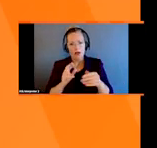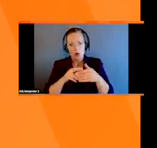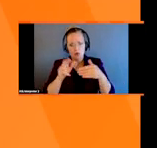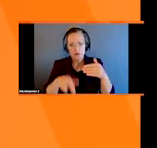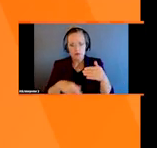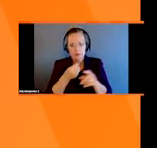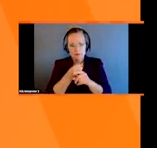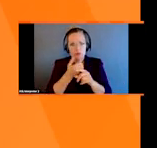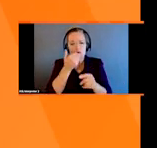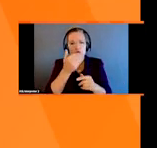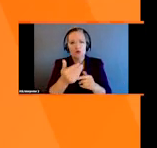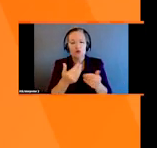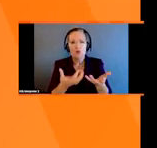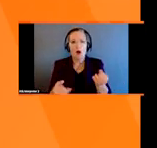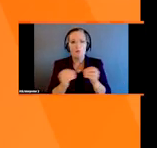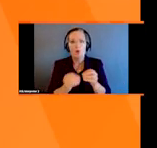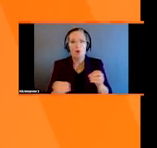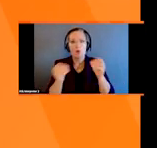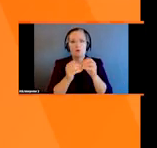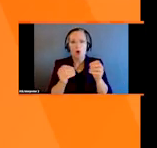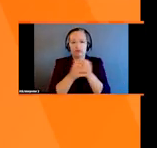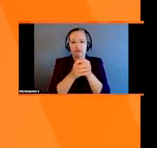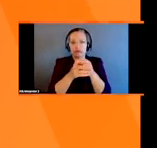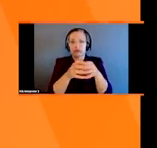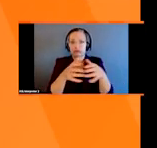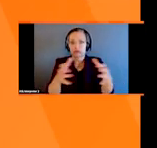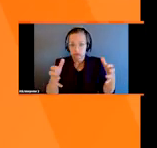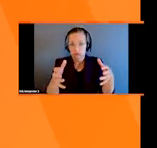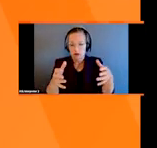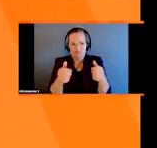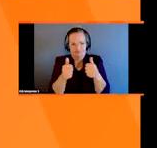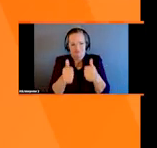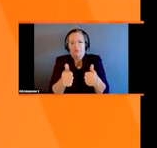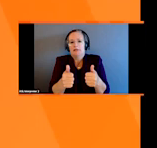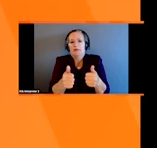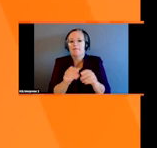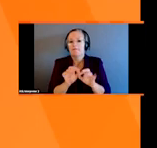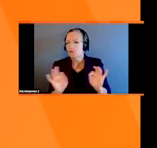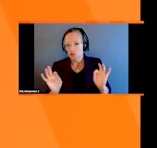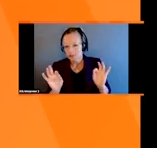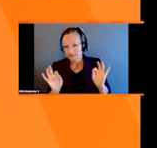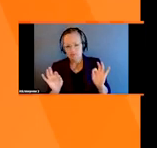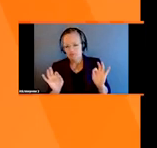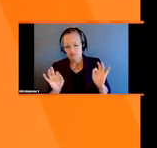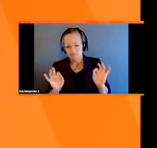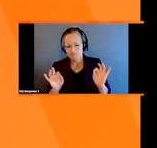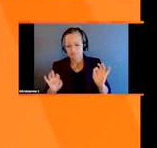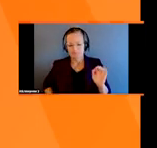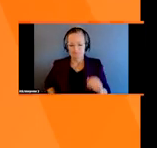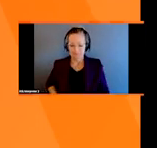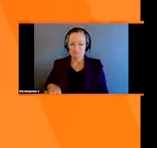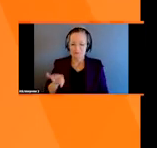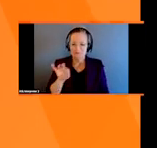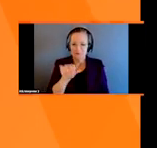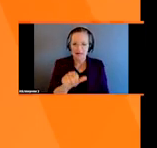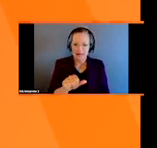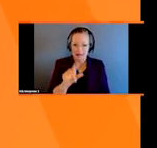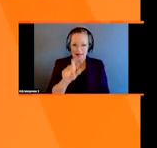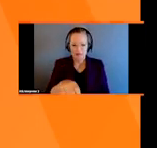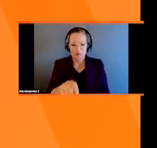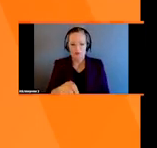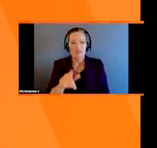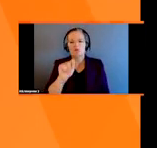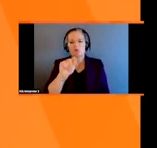there are ways to do that. They're paid though. They're paid. There's a whole bunch of tools available for you to do